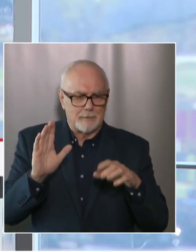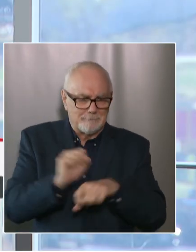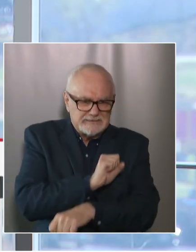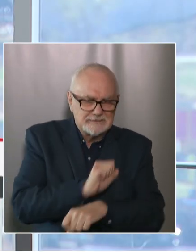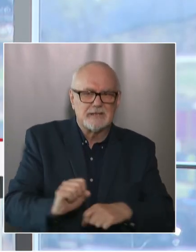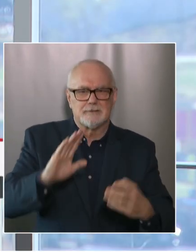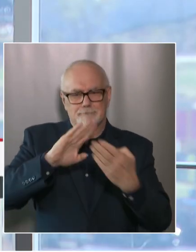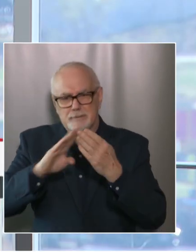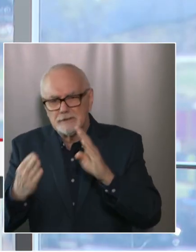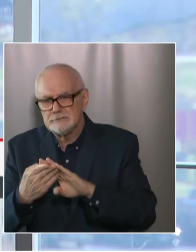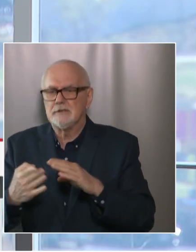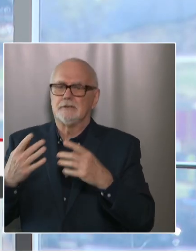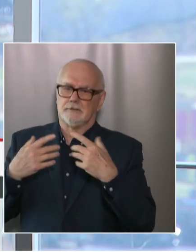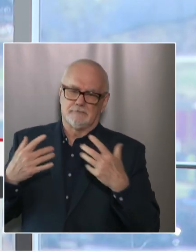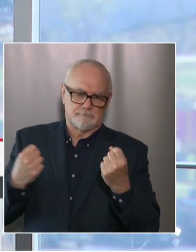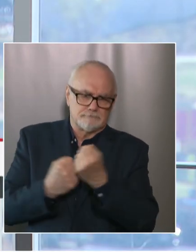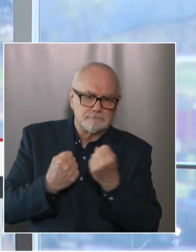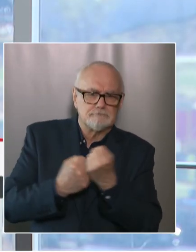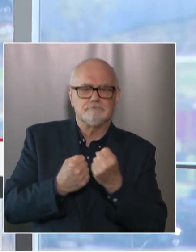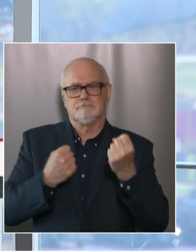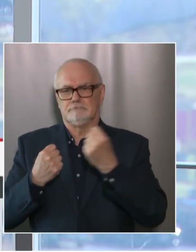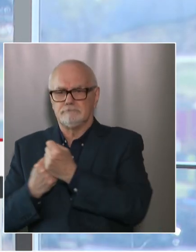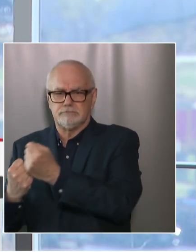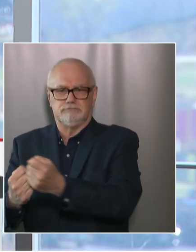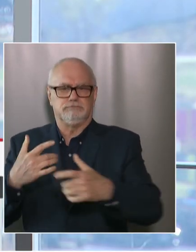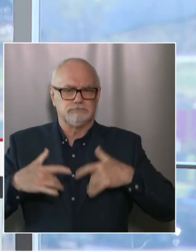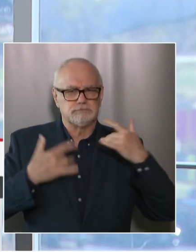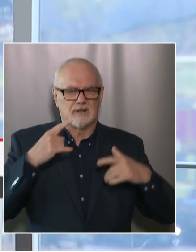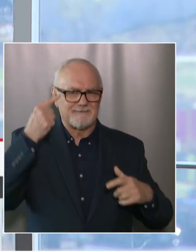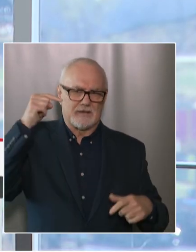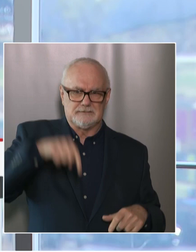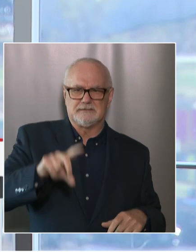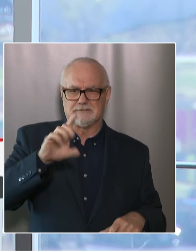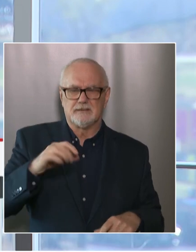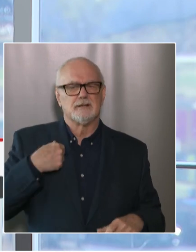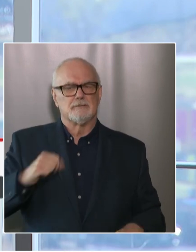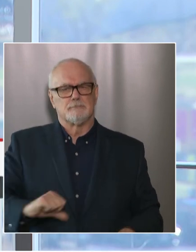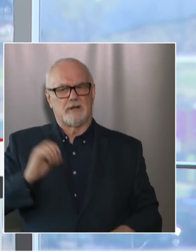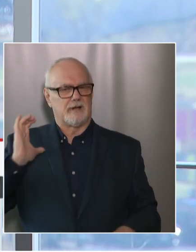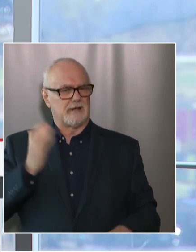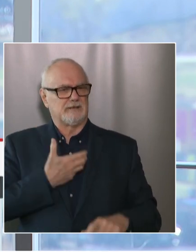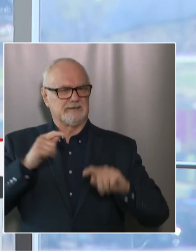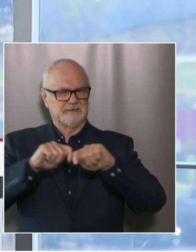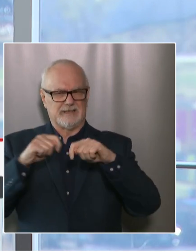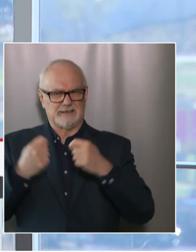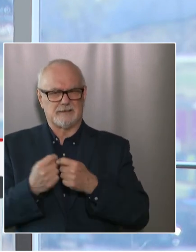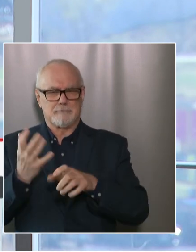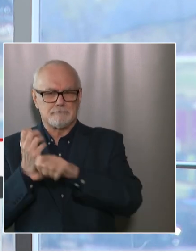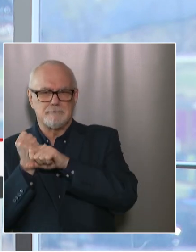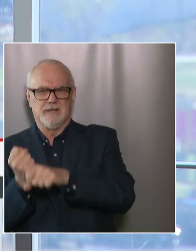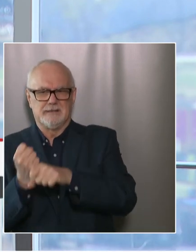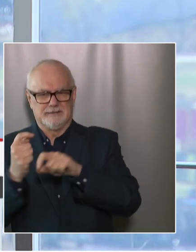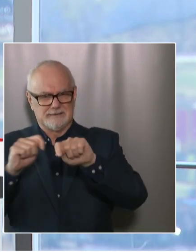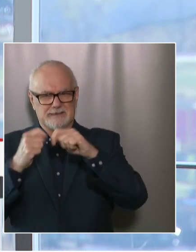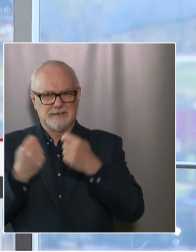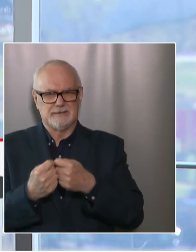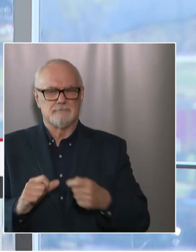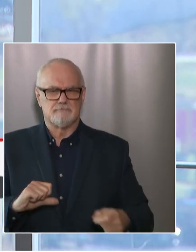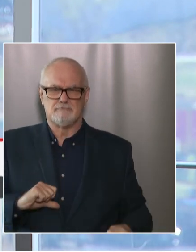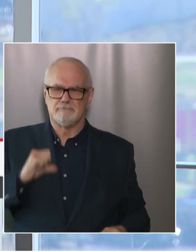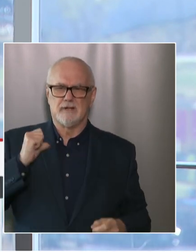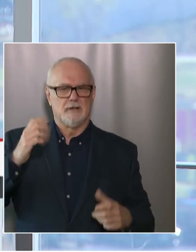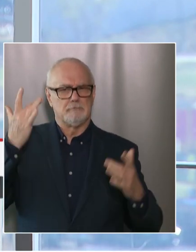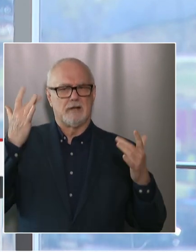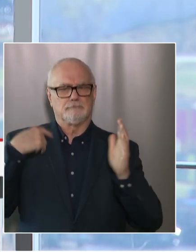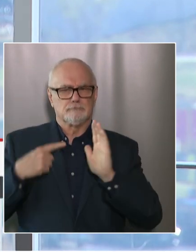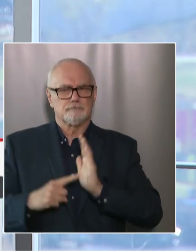of the positive impact our team and our ballpark have had on this city as of anything else. So whether you're here for the exciting